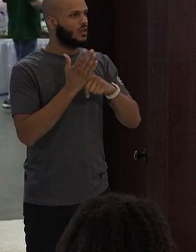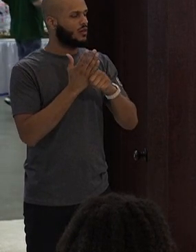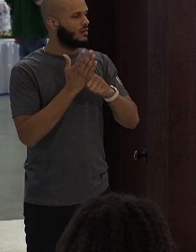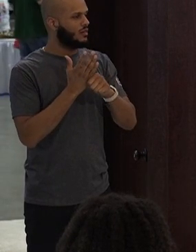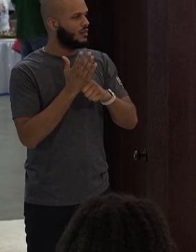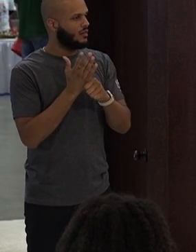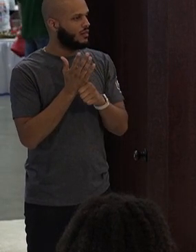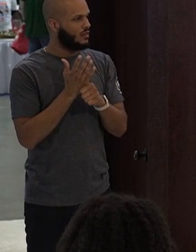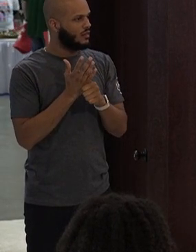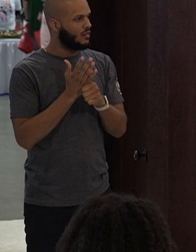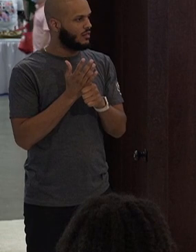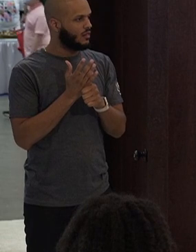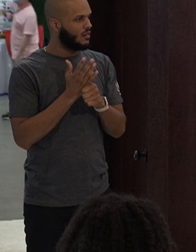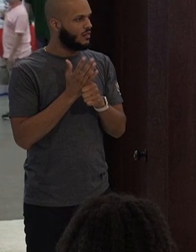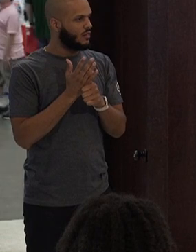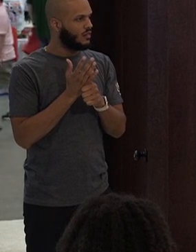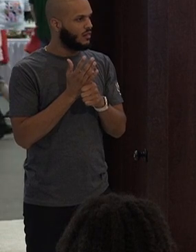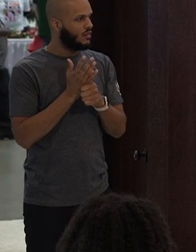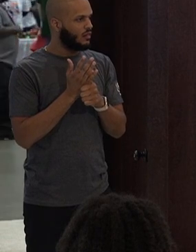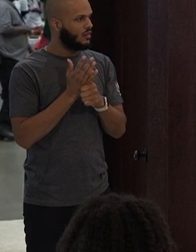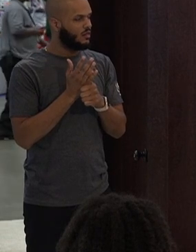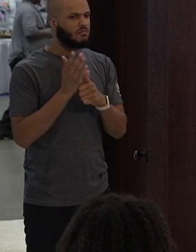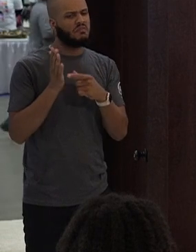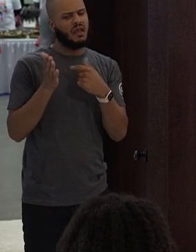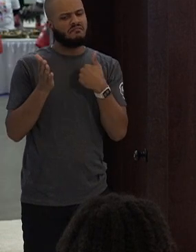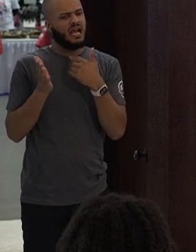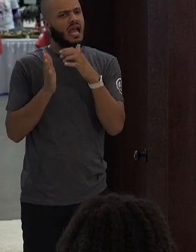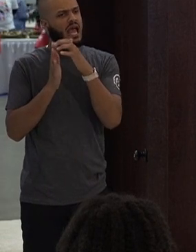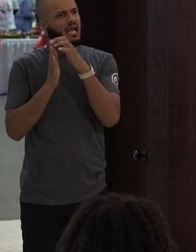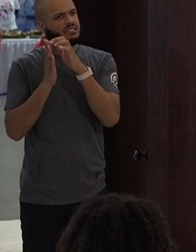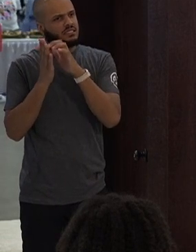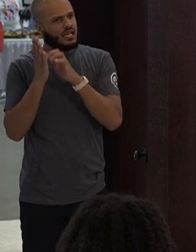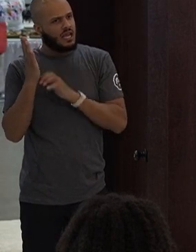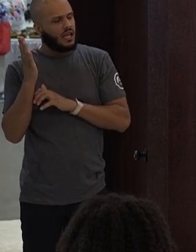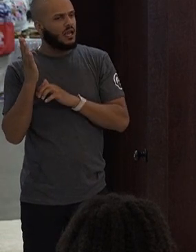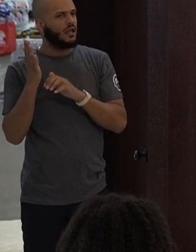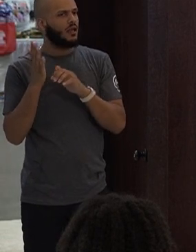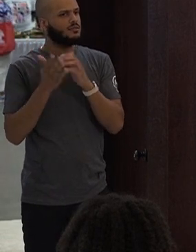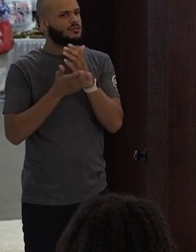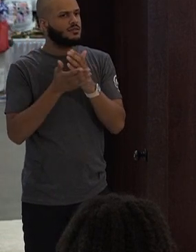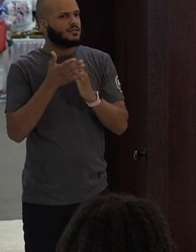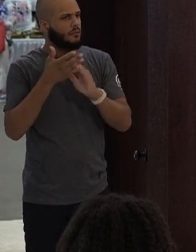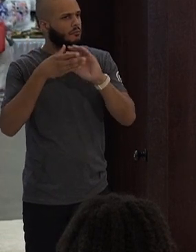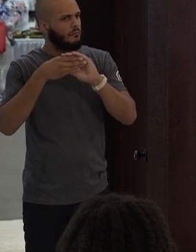has some an essay or two, or you know, some anecdotes.